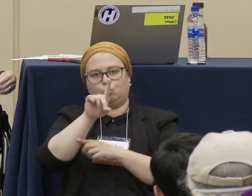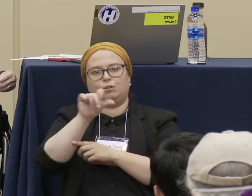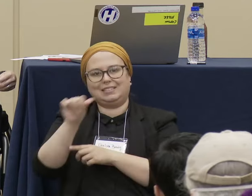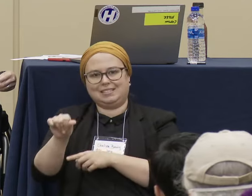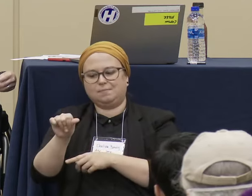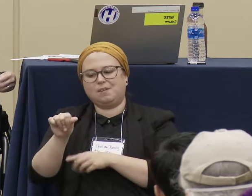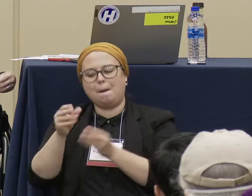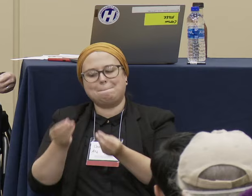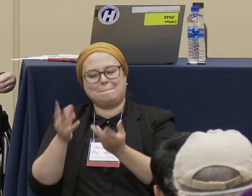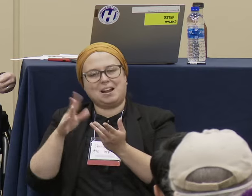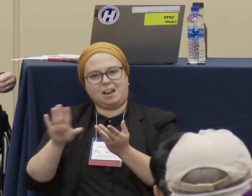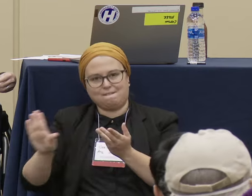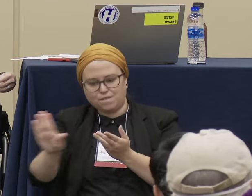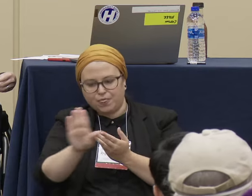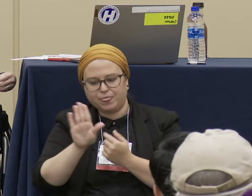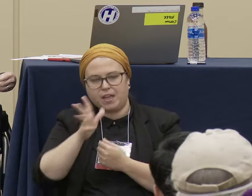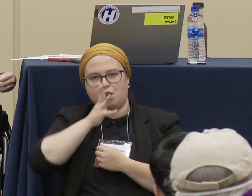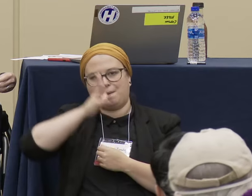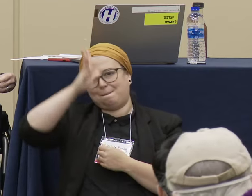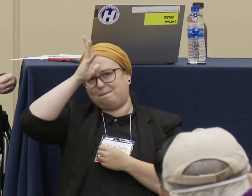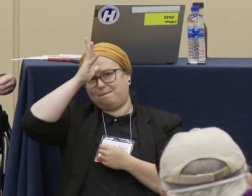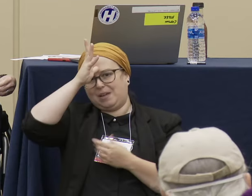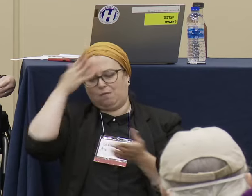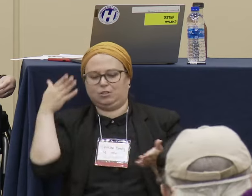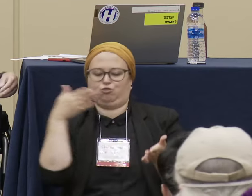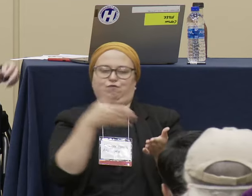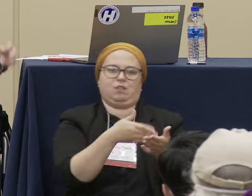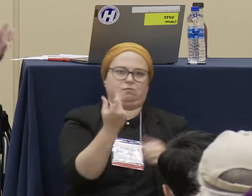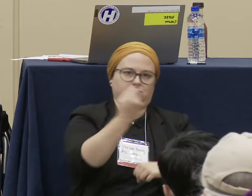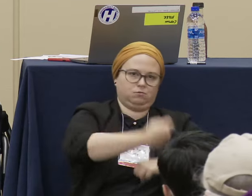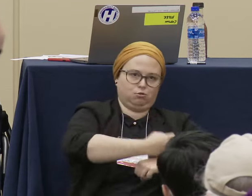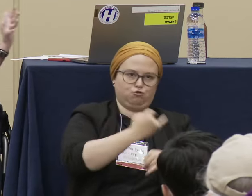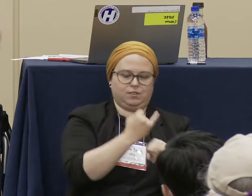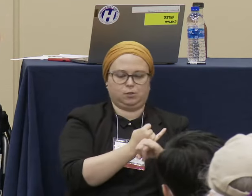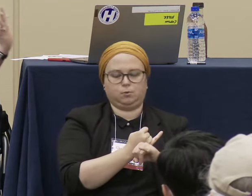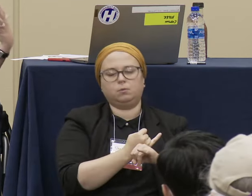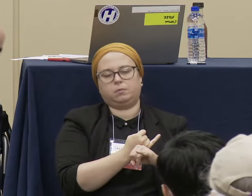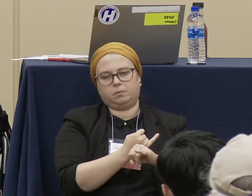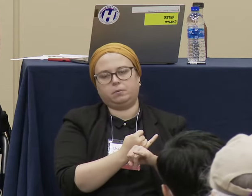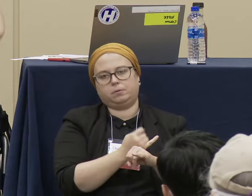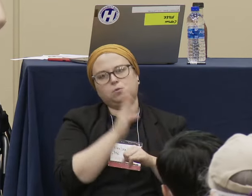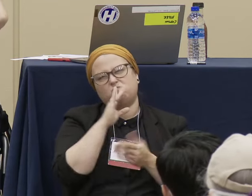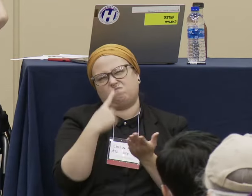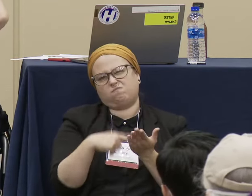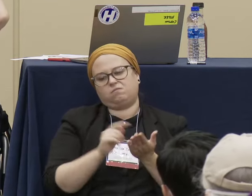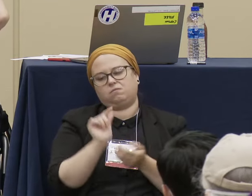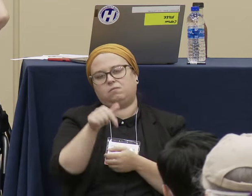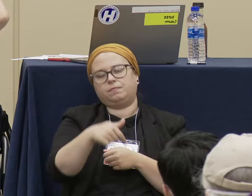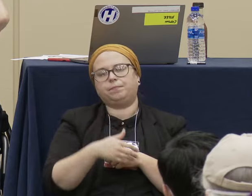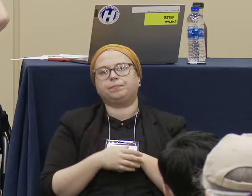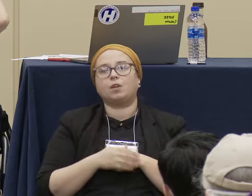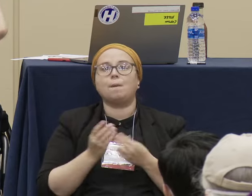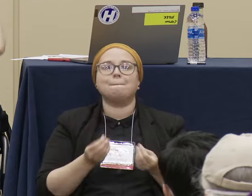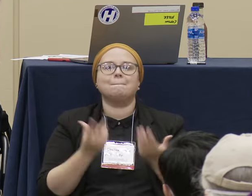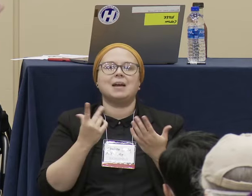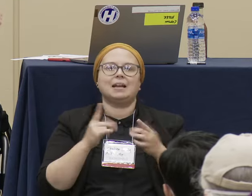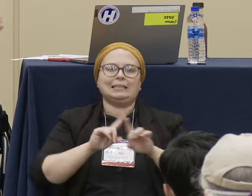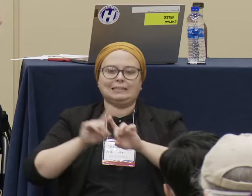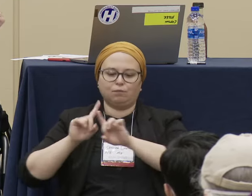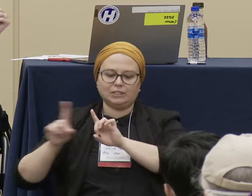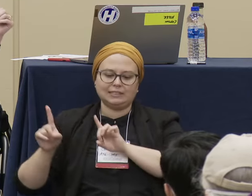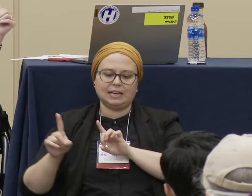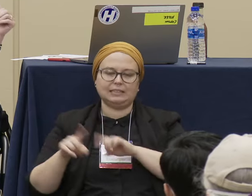of institutions. I'll get to that a little bit later. So there's a lot of differences between prisons